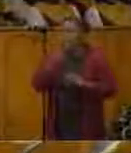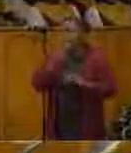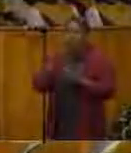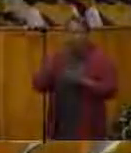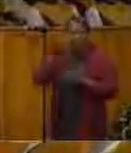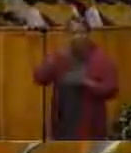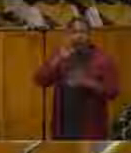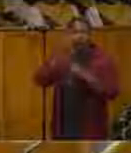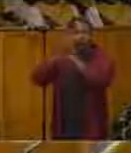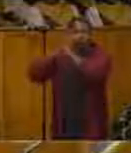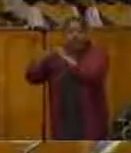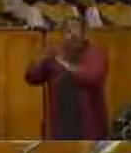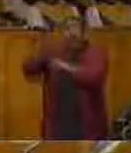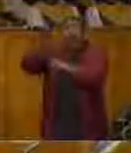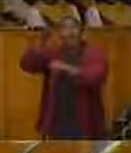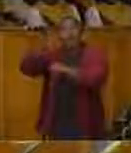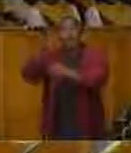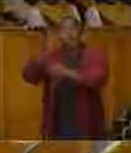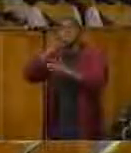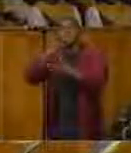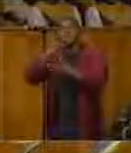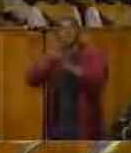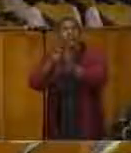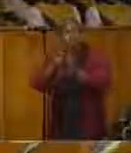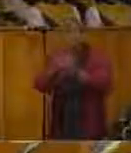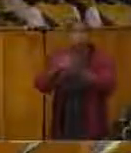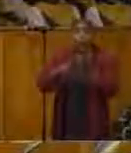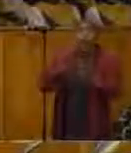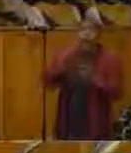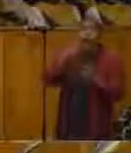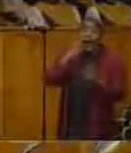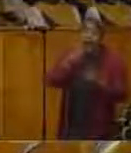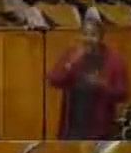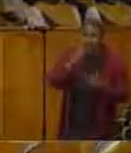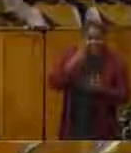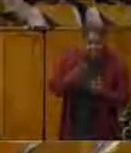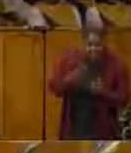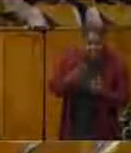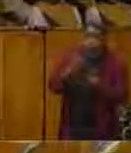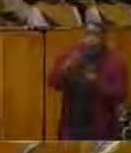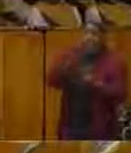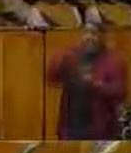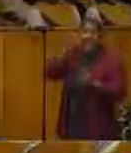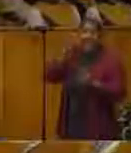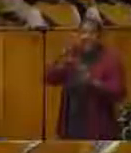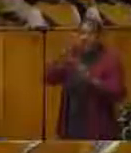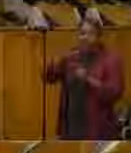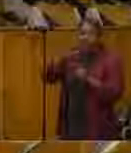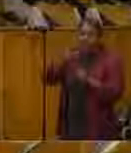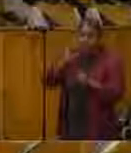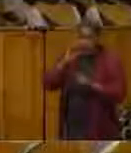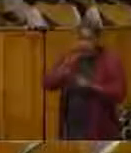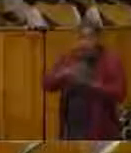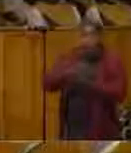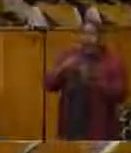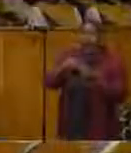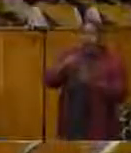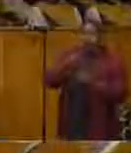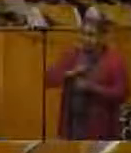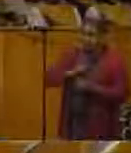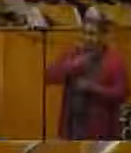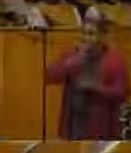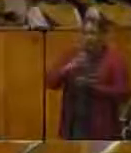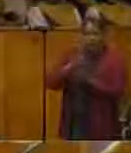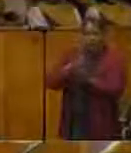God wants to give. He wants to give me what eyes haven't seen, what ears haven't heard, what I have not